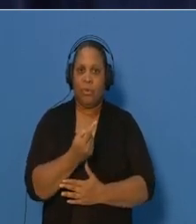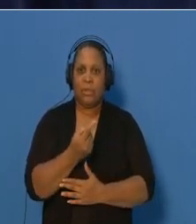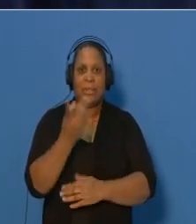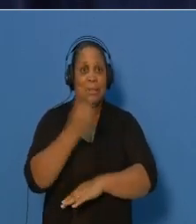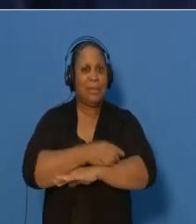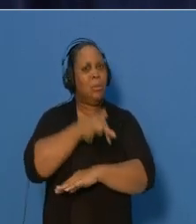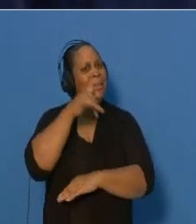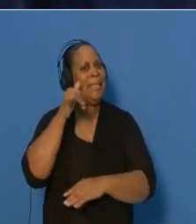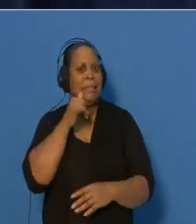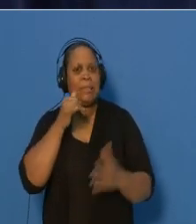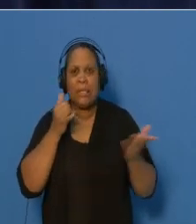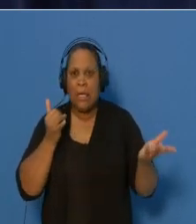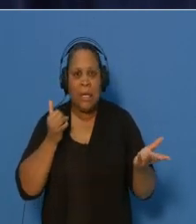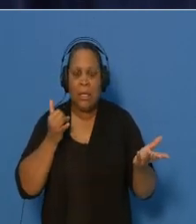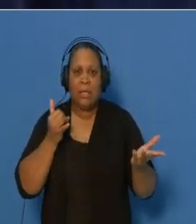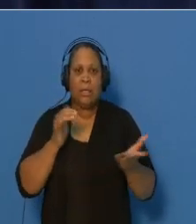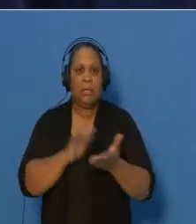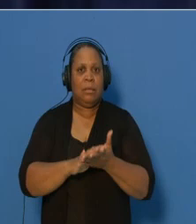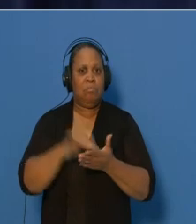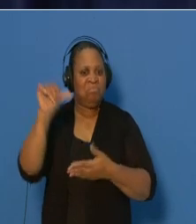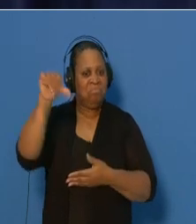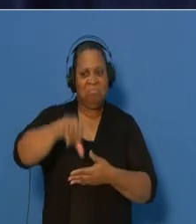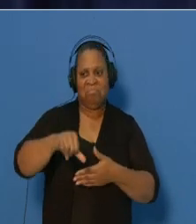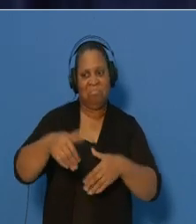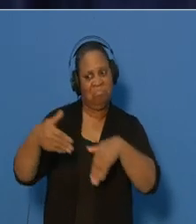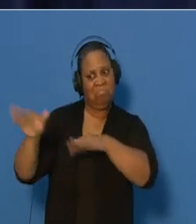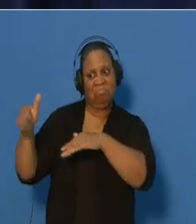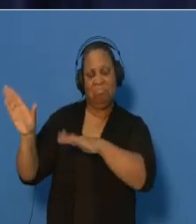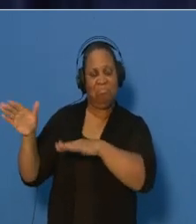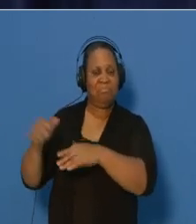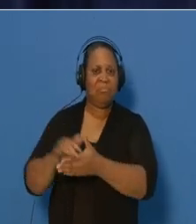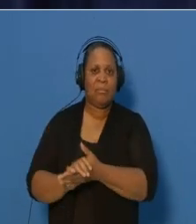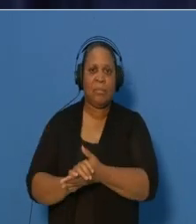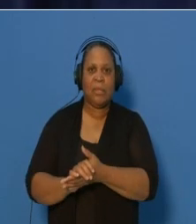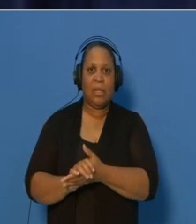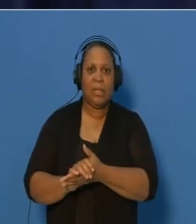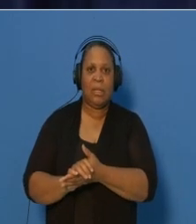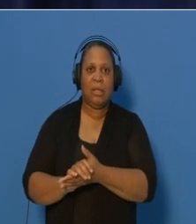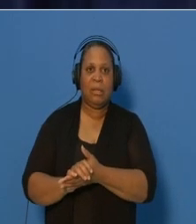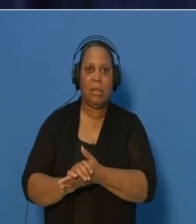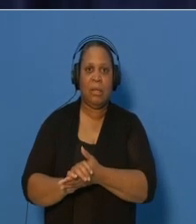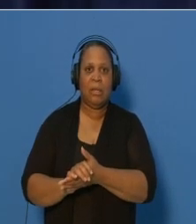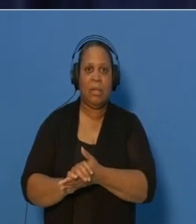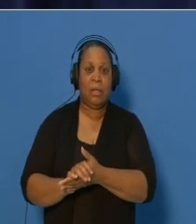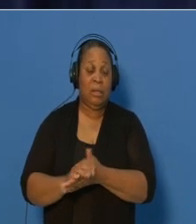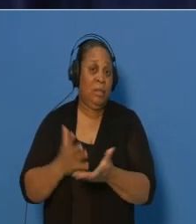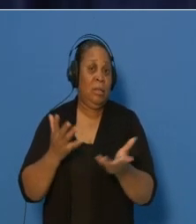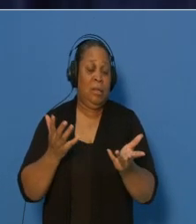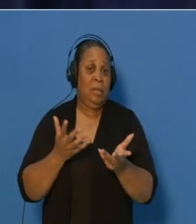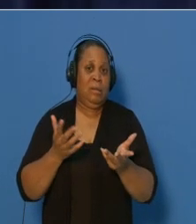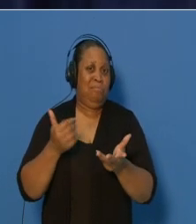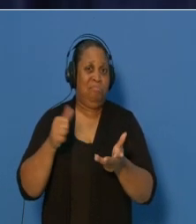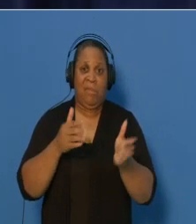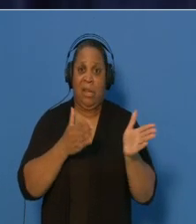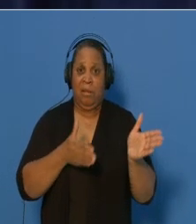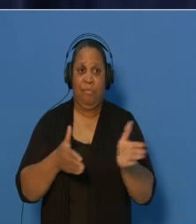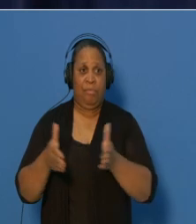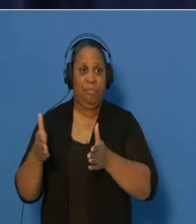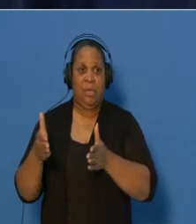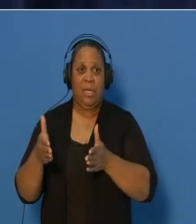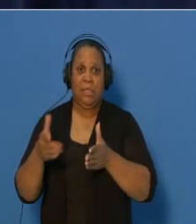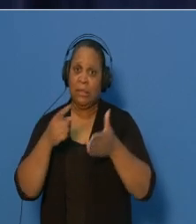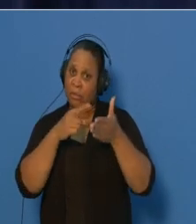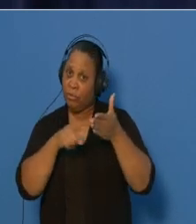was yesterday, and they were refused. Are there any plans to